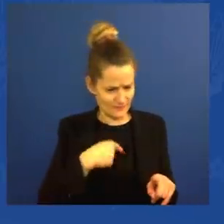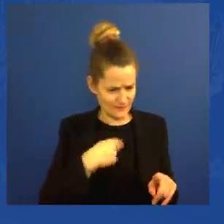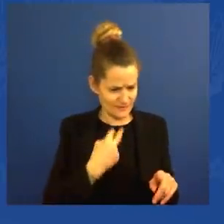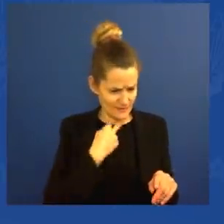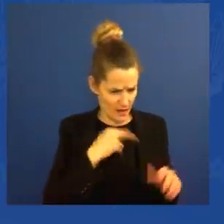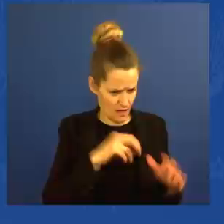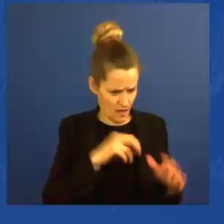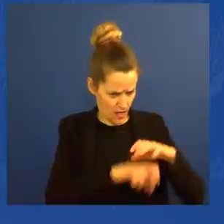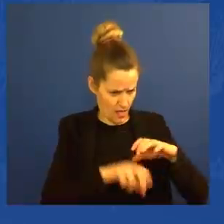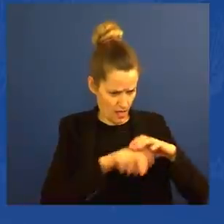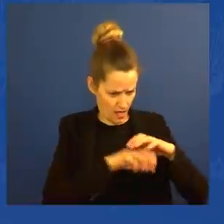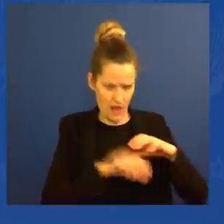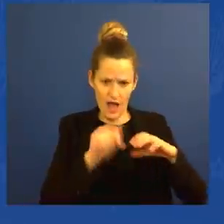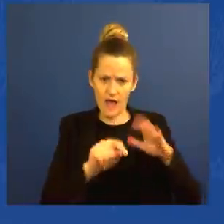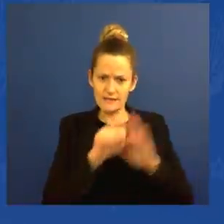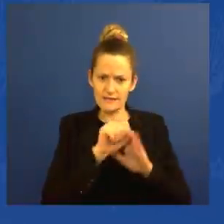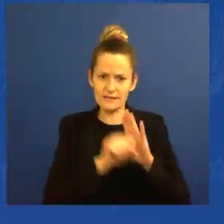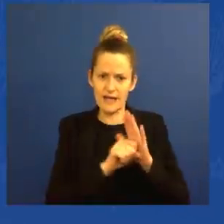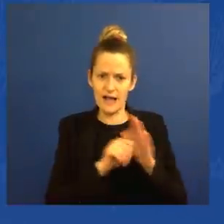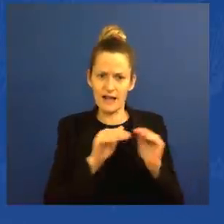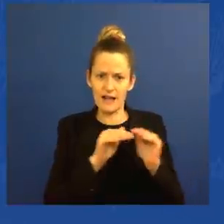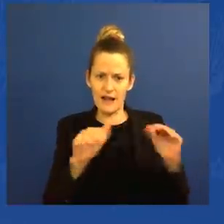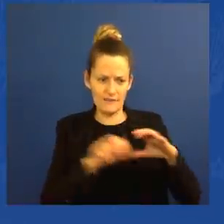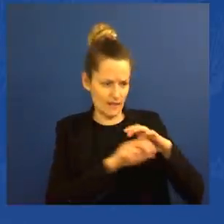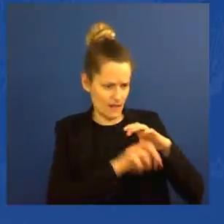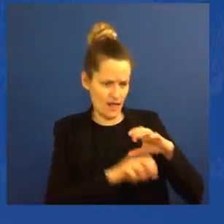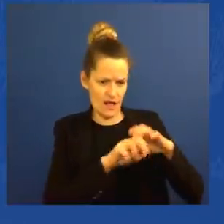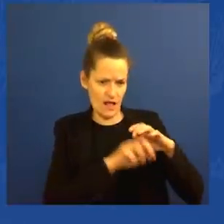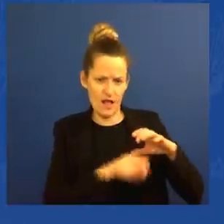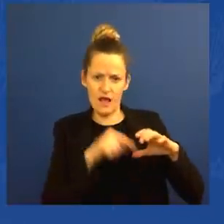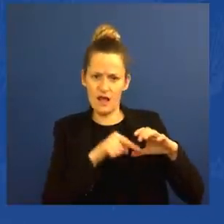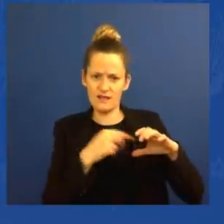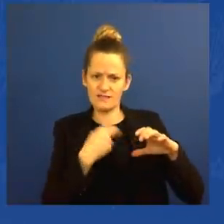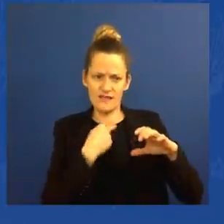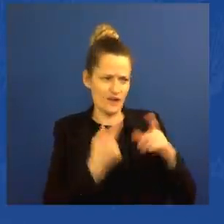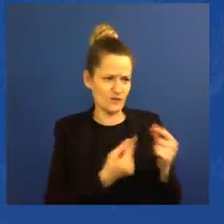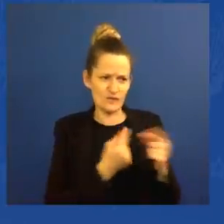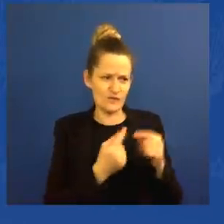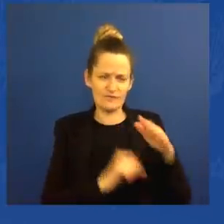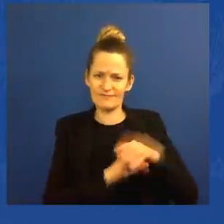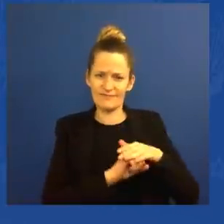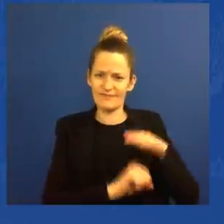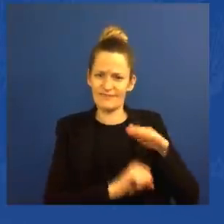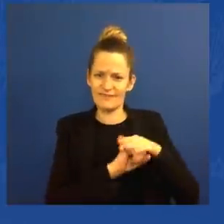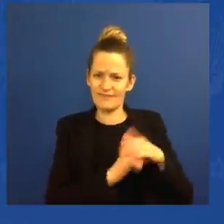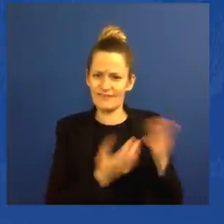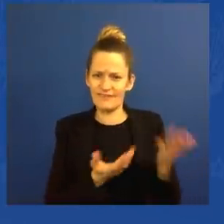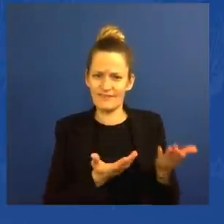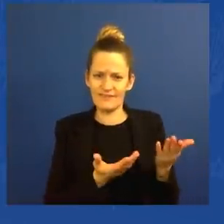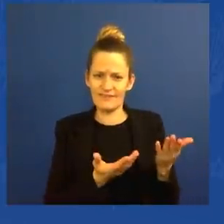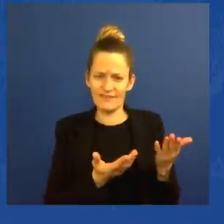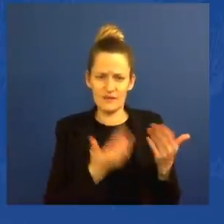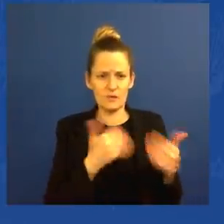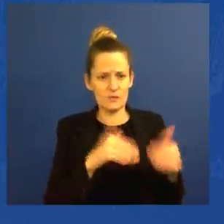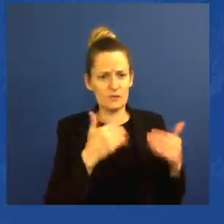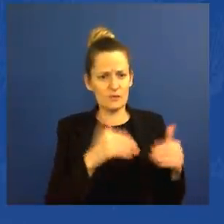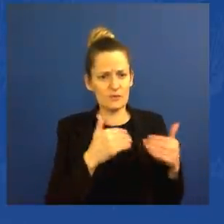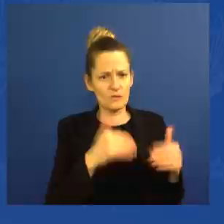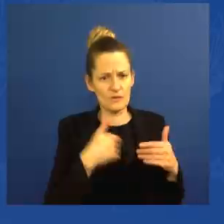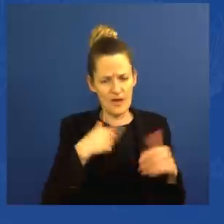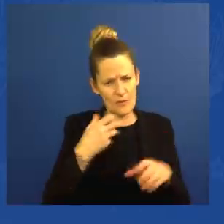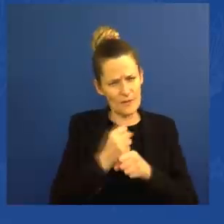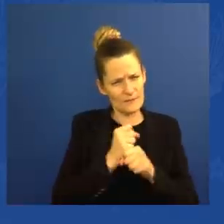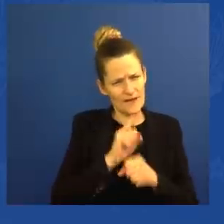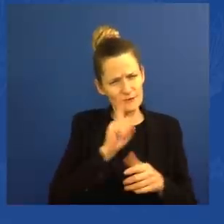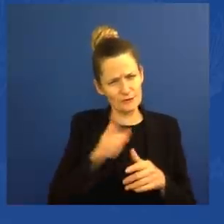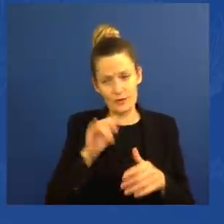The most significant investment in local government in all of history is in that plan. And frankly, you couldn't have gotten it done without